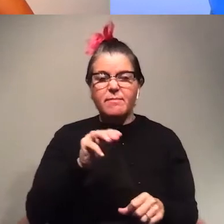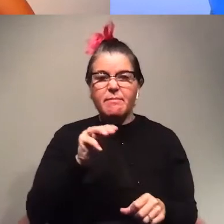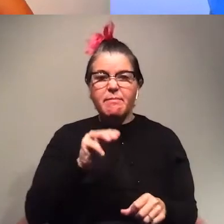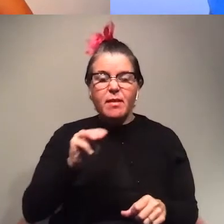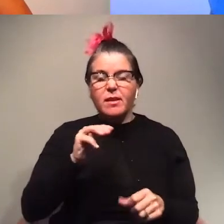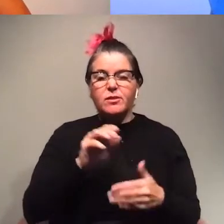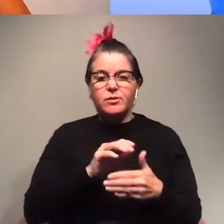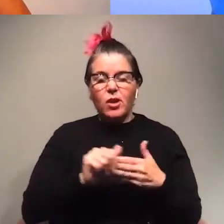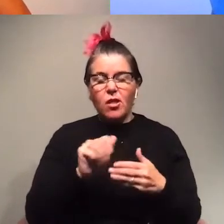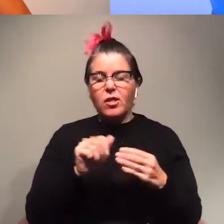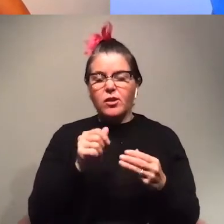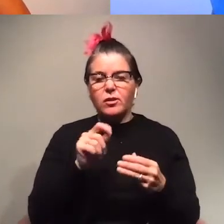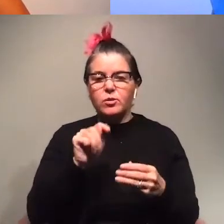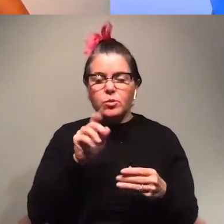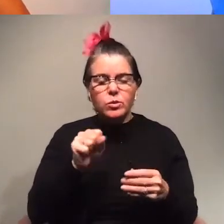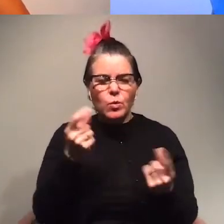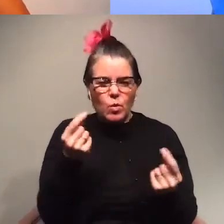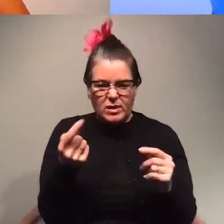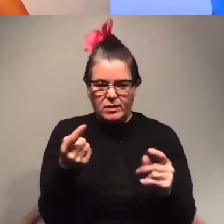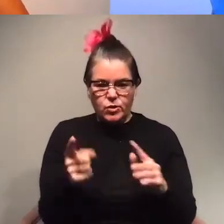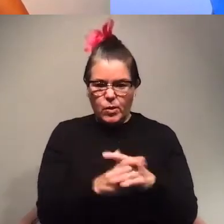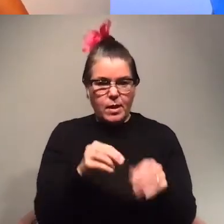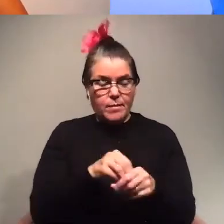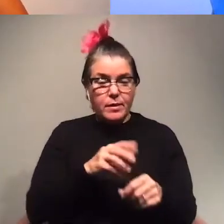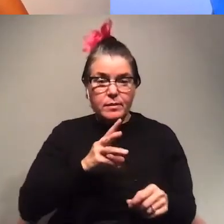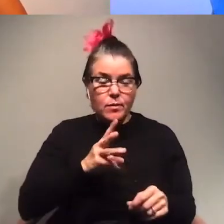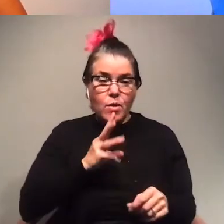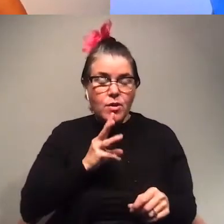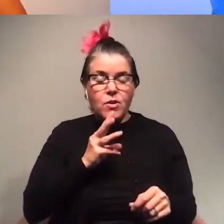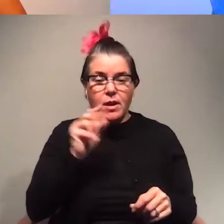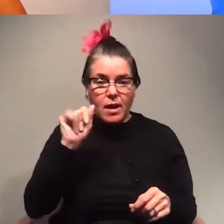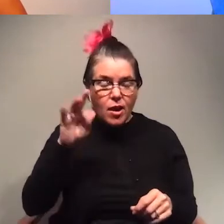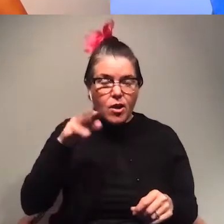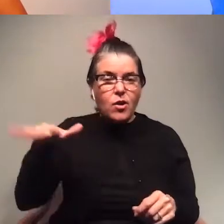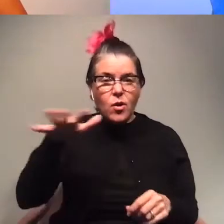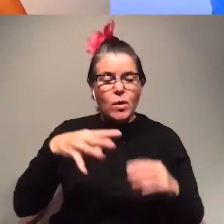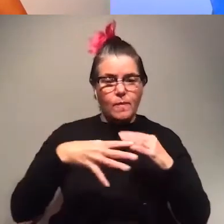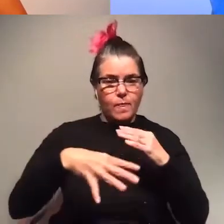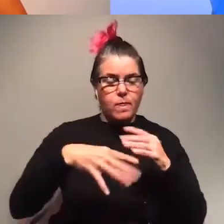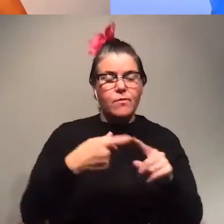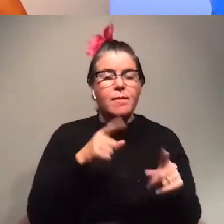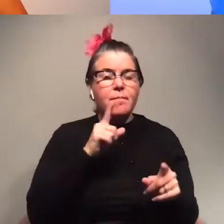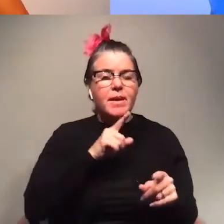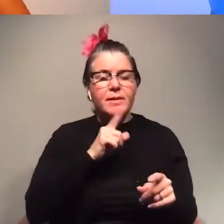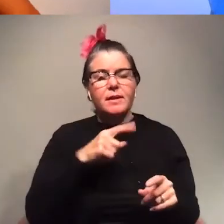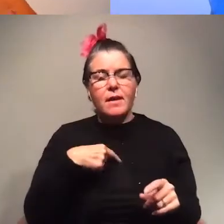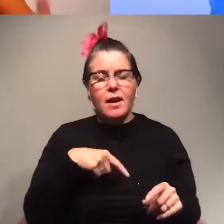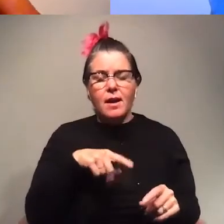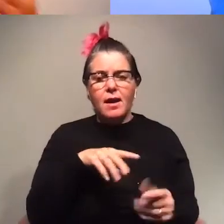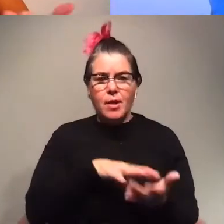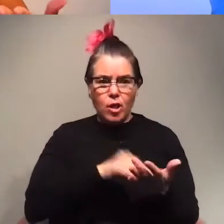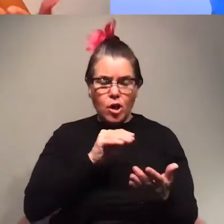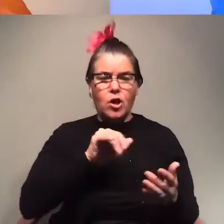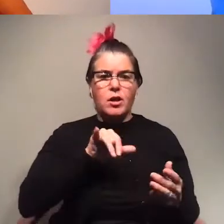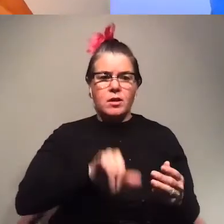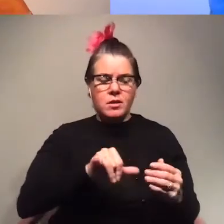what's present in our water or that's being leached out of plastic, like that's a huge learning curve for me for the past few years of just kind of getting